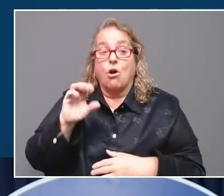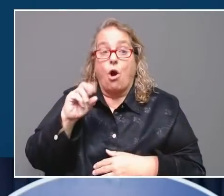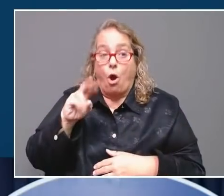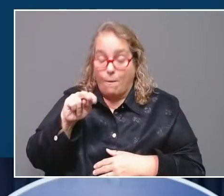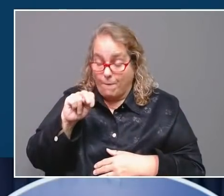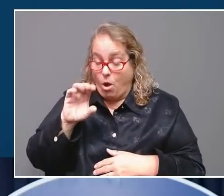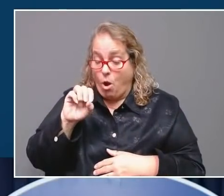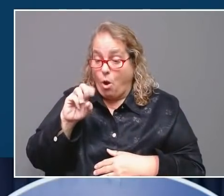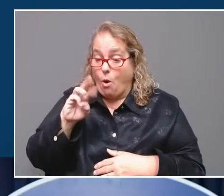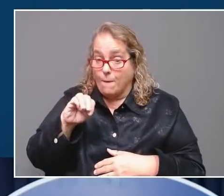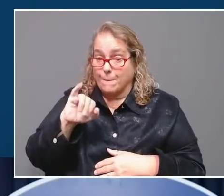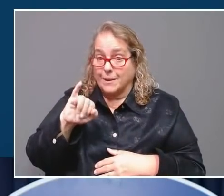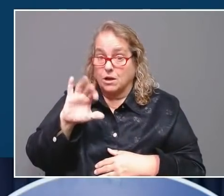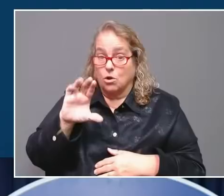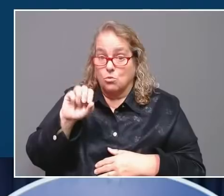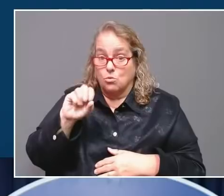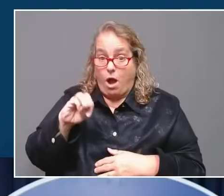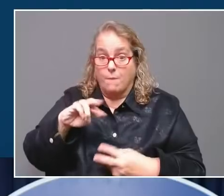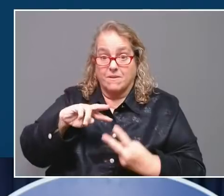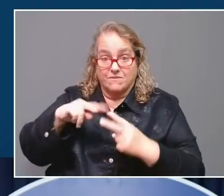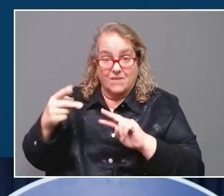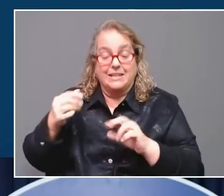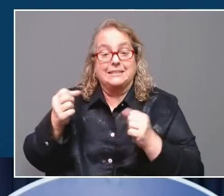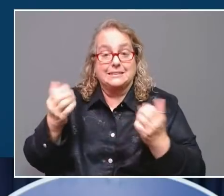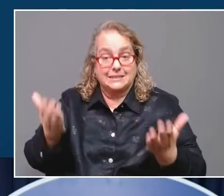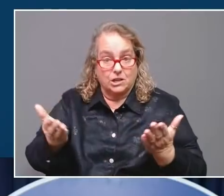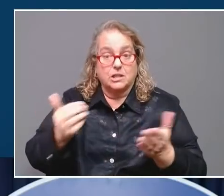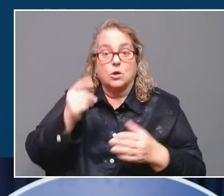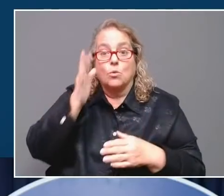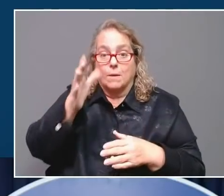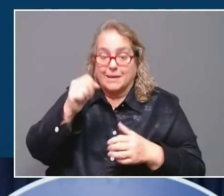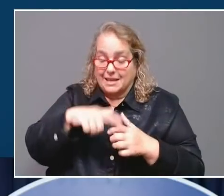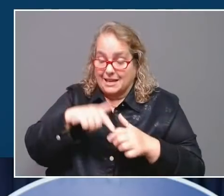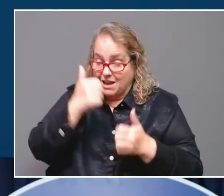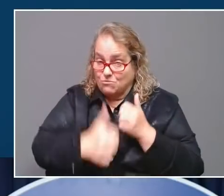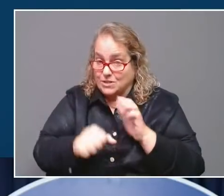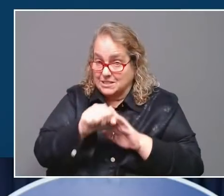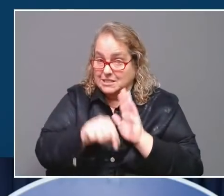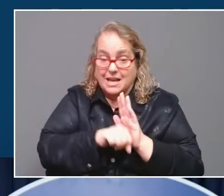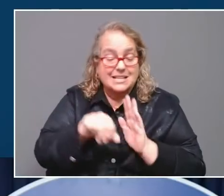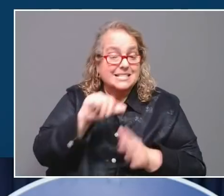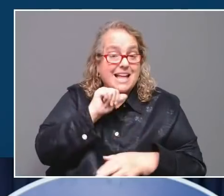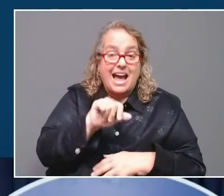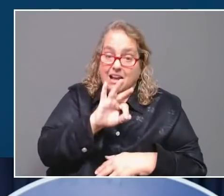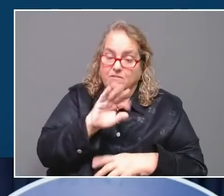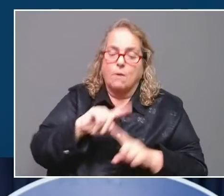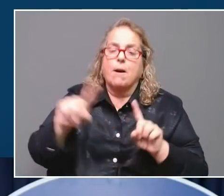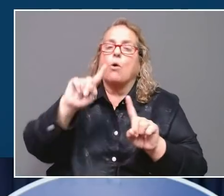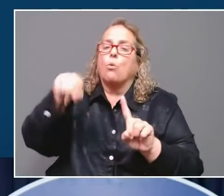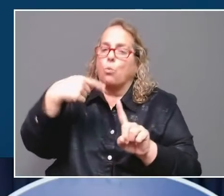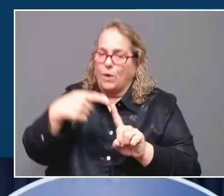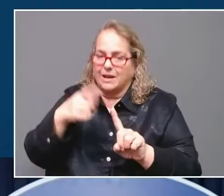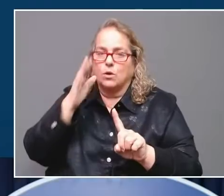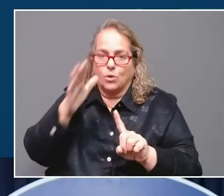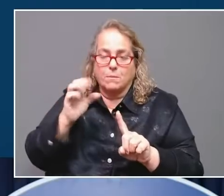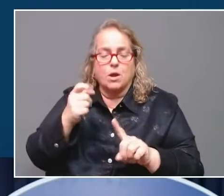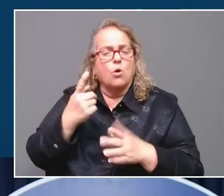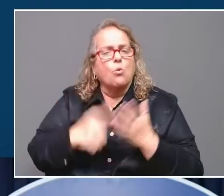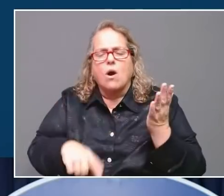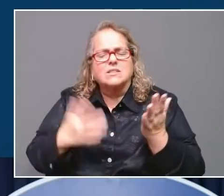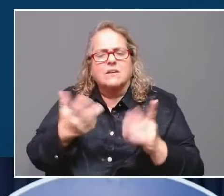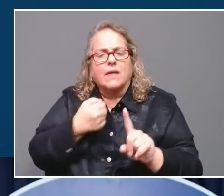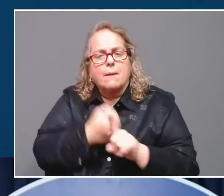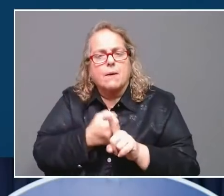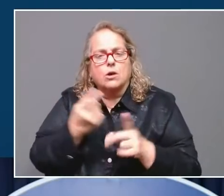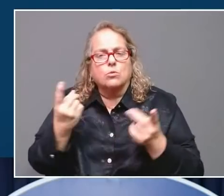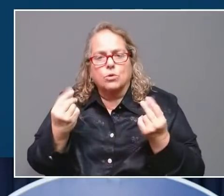in communities all over the United States. It's not a matter of if, it's a matter of when. And the question is, what is the impact and what do we do about it?